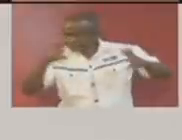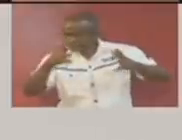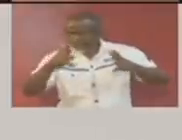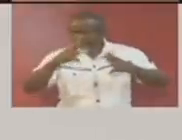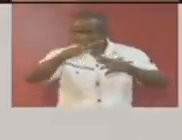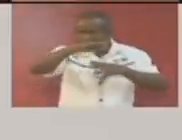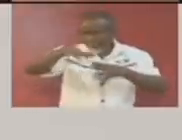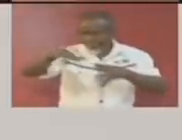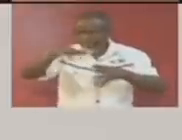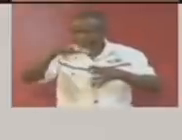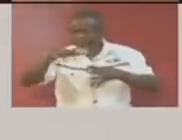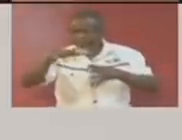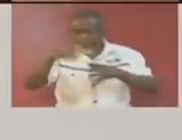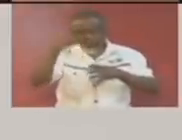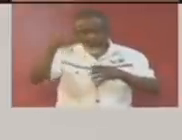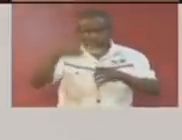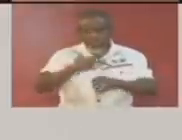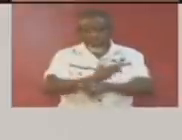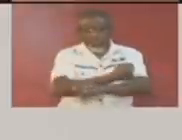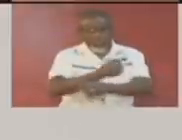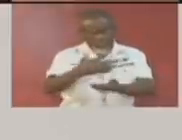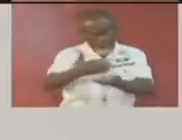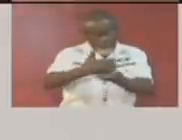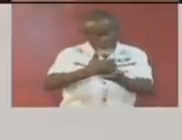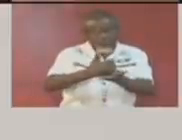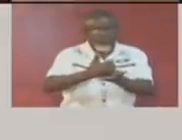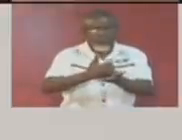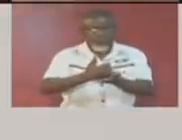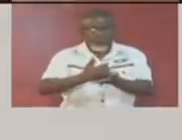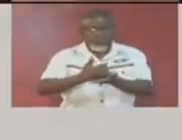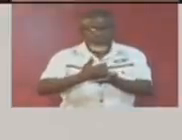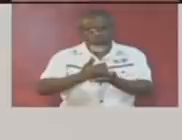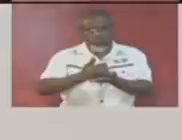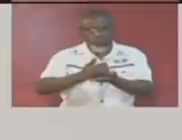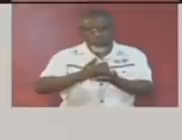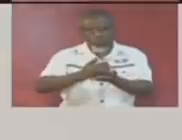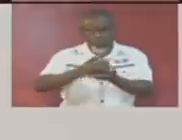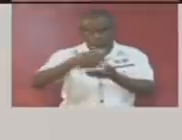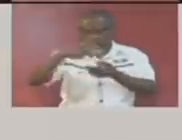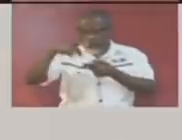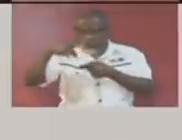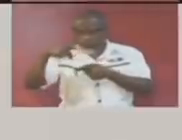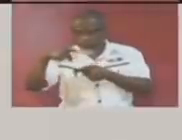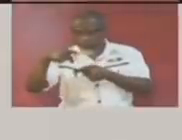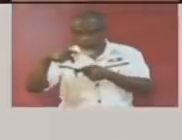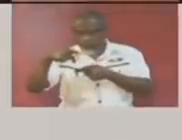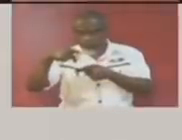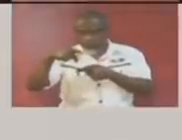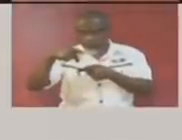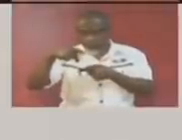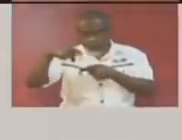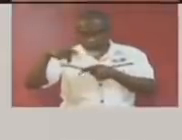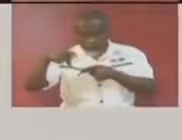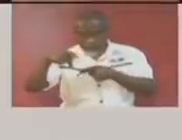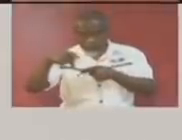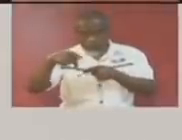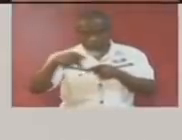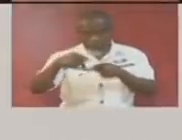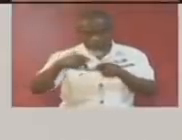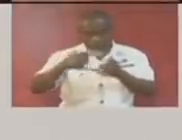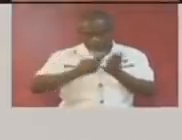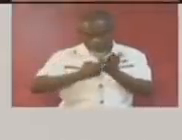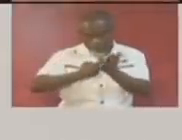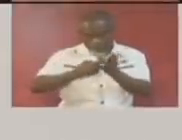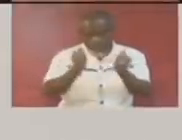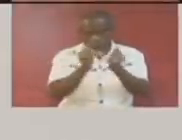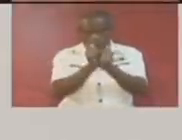So the broad areas are, again, the COVAX facility. The other area we are looking at is bilateral talks with the vaccine manufacturers,